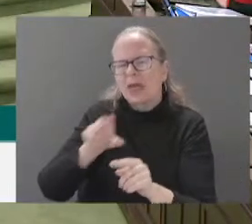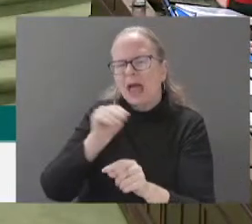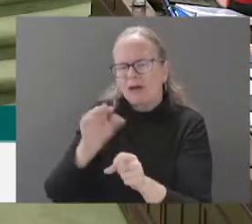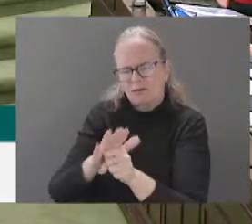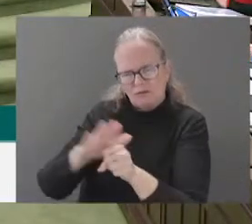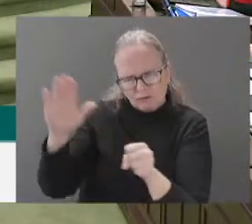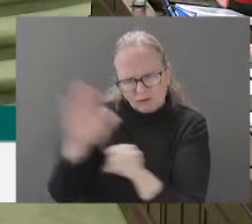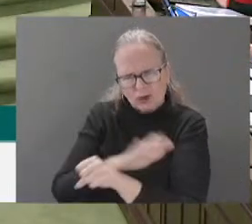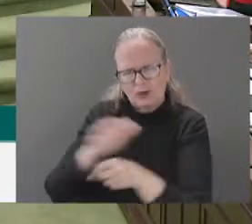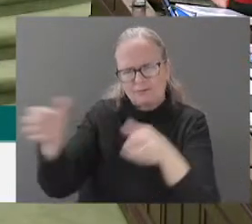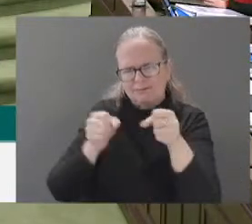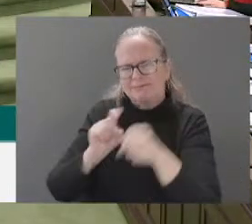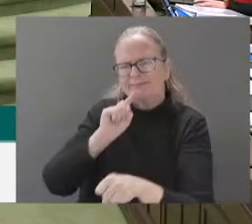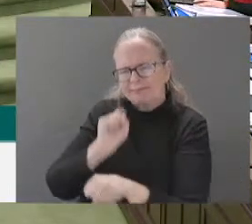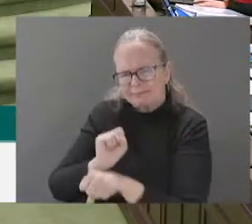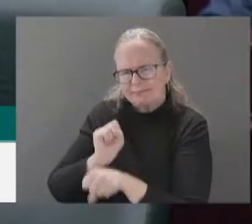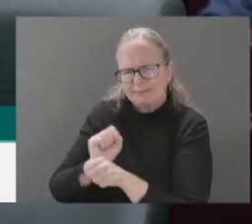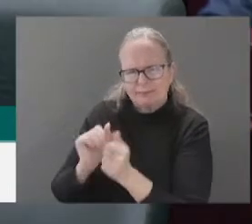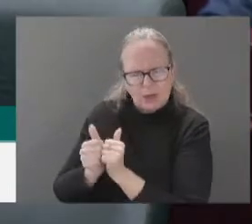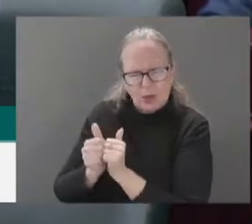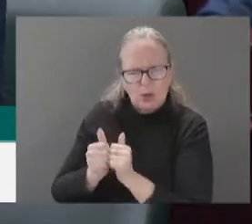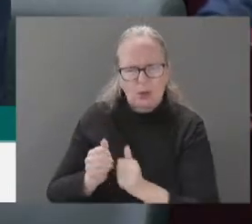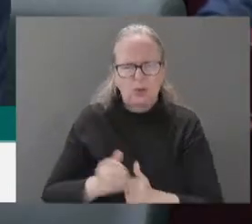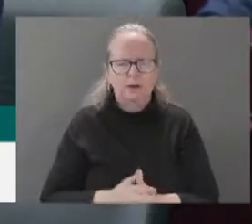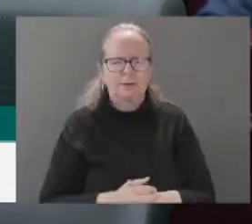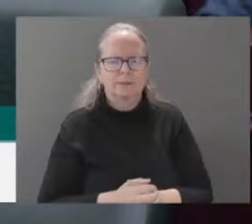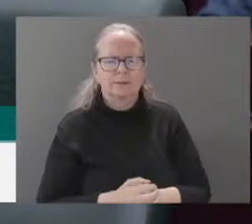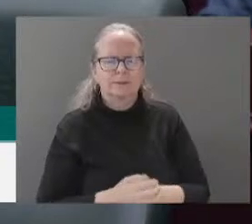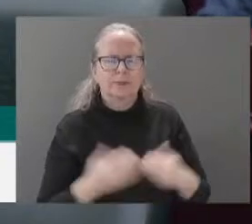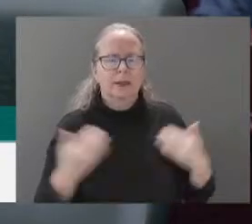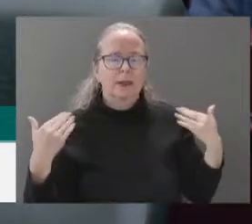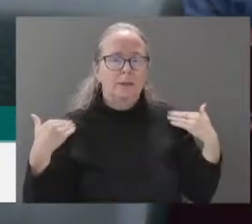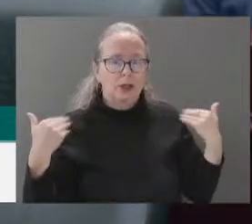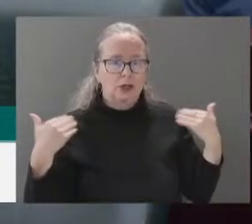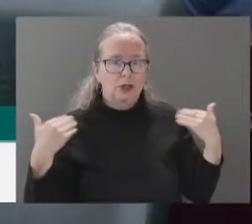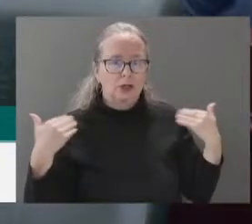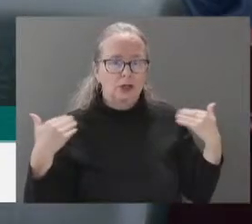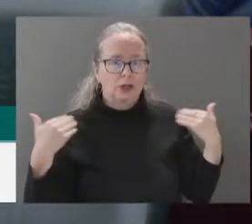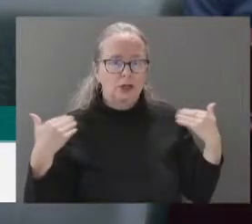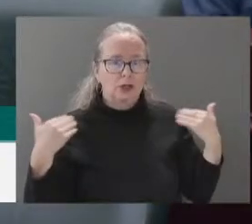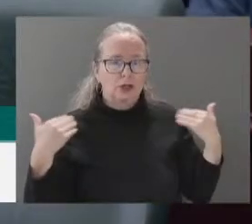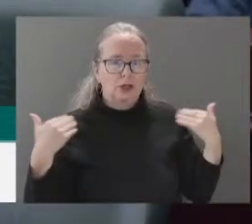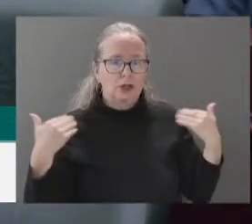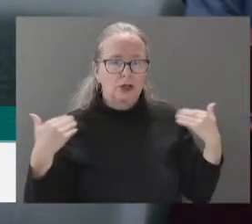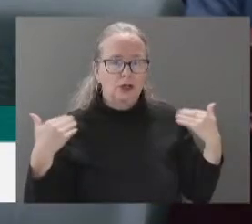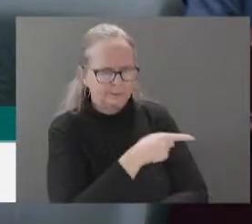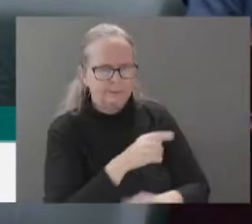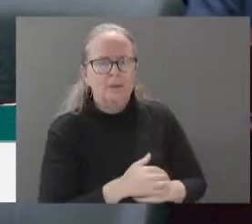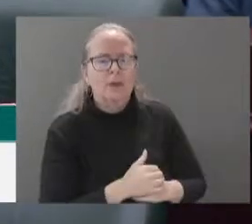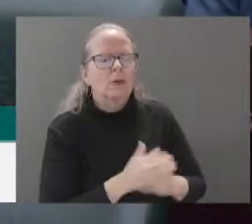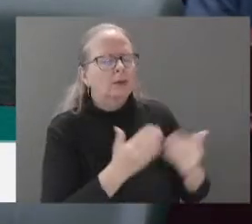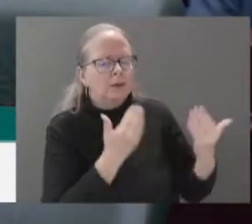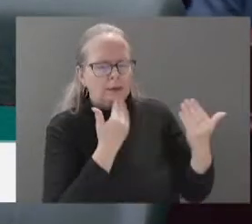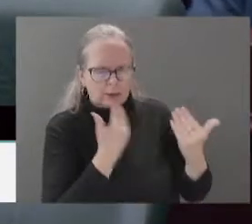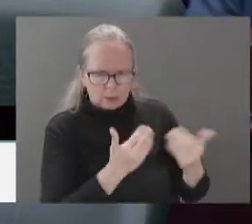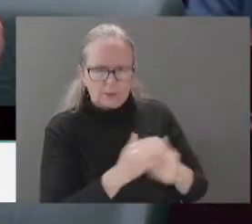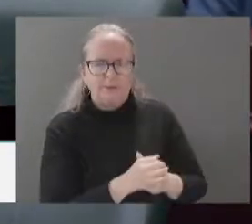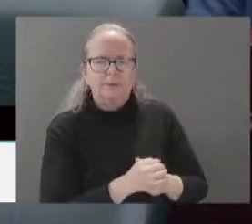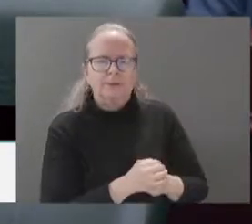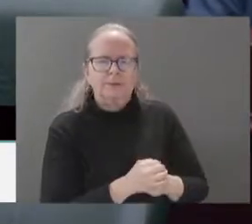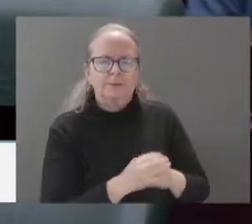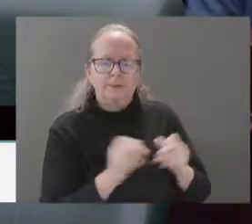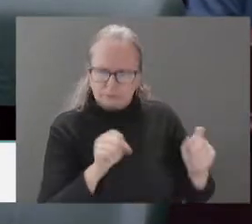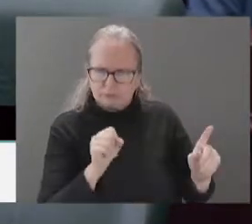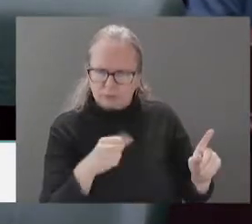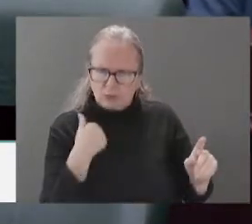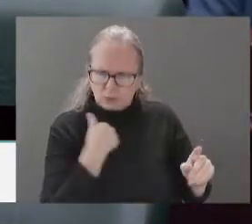minister of Forestry and Parks yes thanks for thanks very much Mr Speaker yes we did realize what was going to be happening for this year and